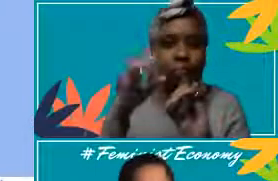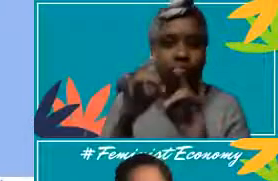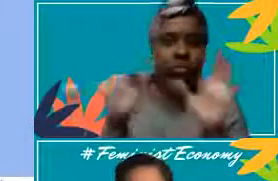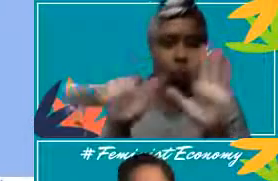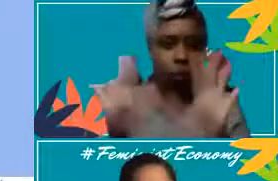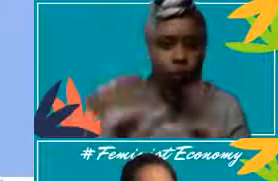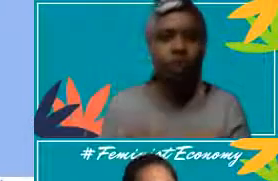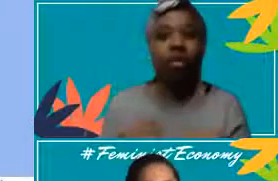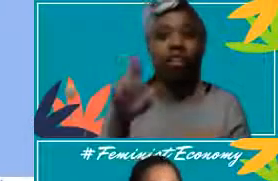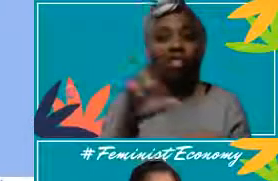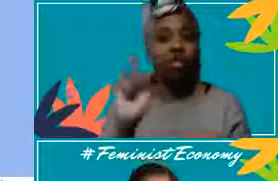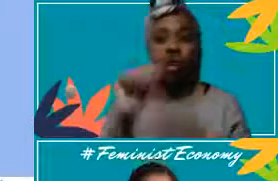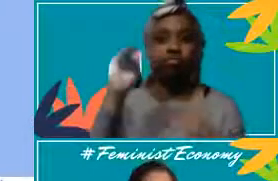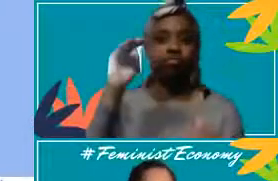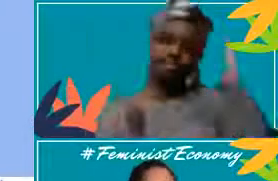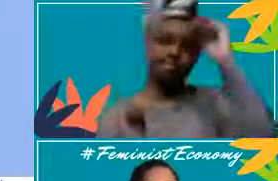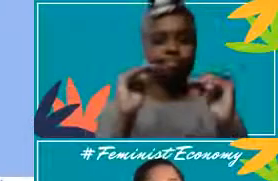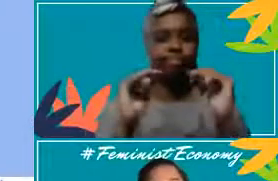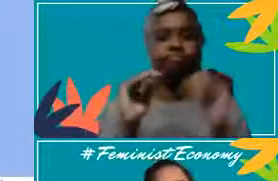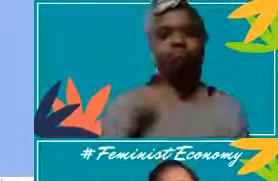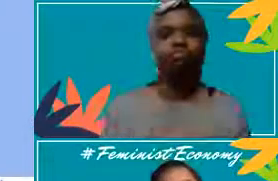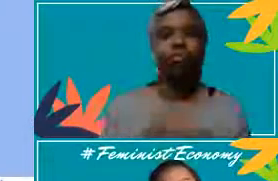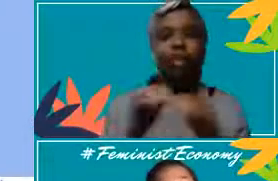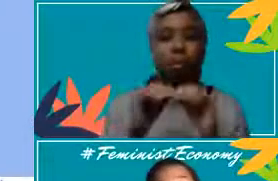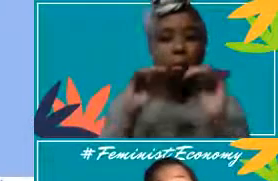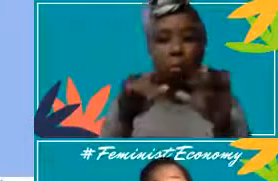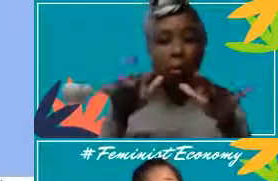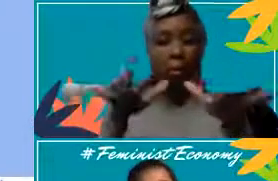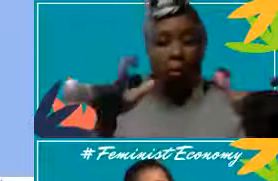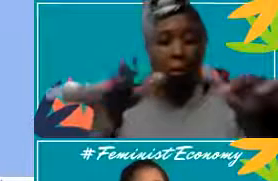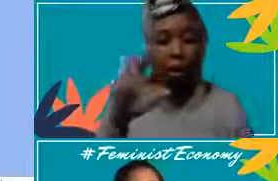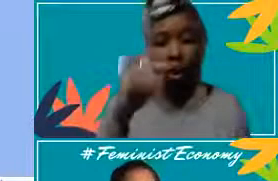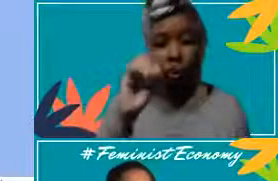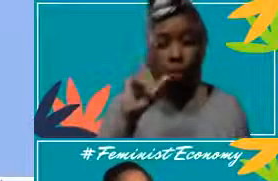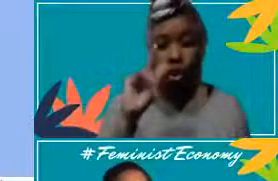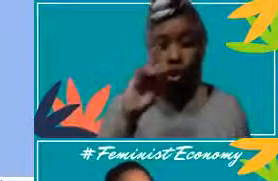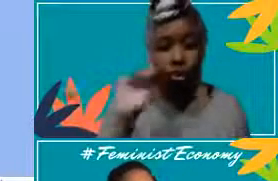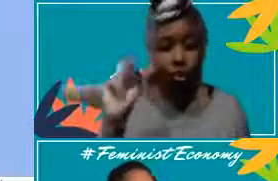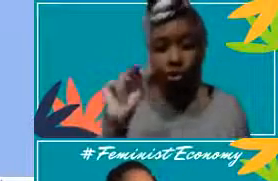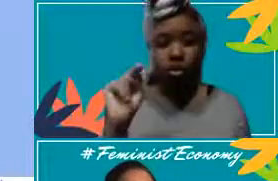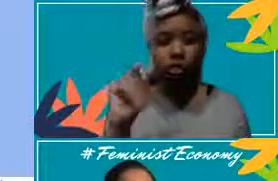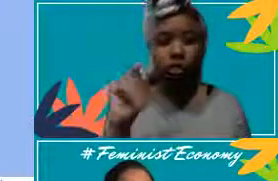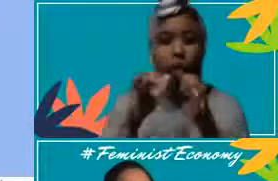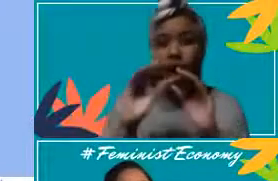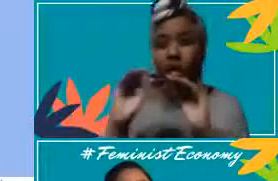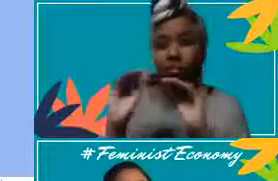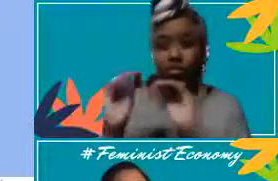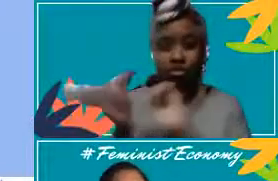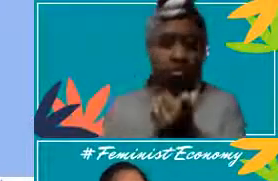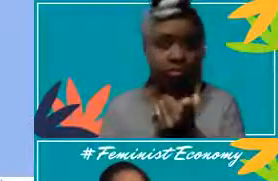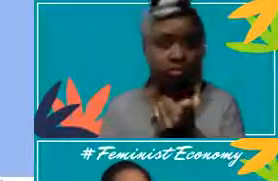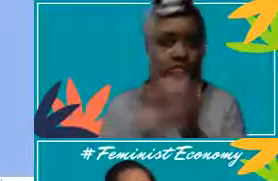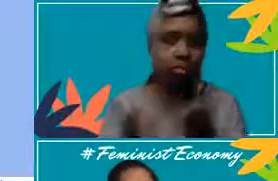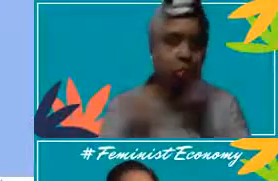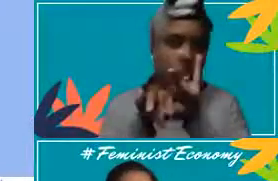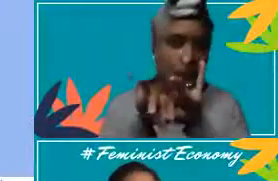disproportionately creates pollution in this world, and if we're trying to move in a new direction, it's